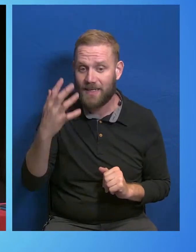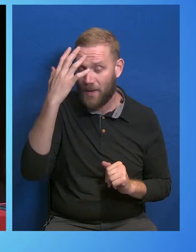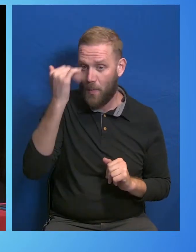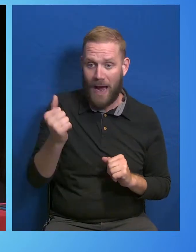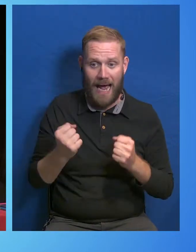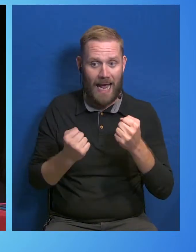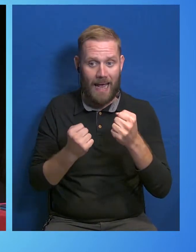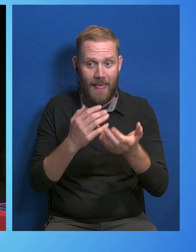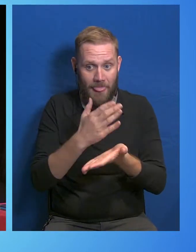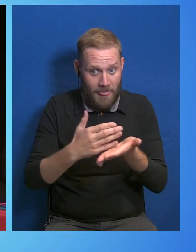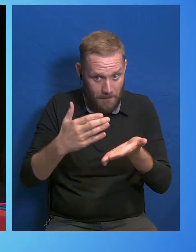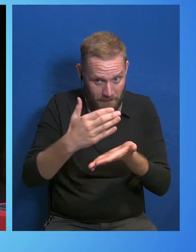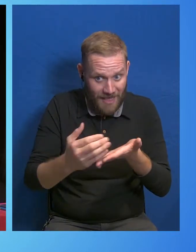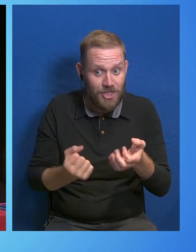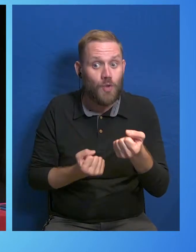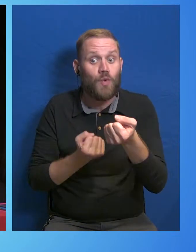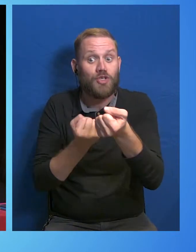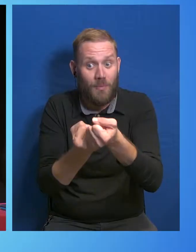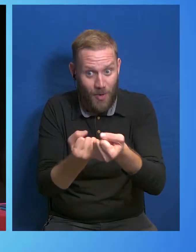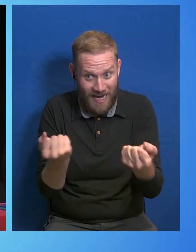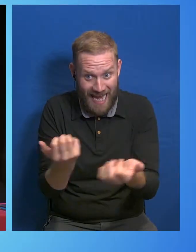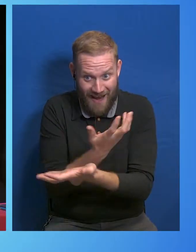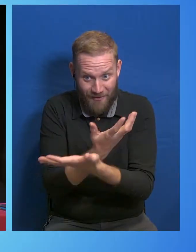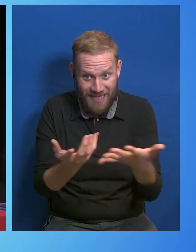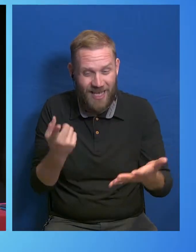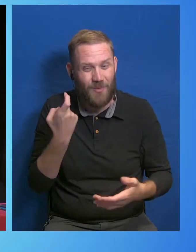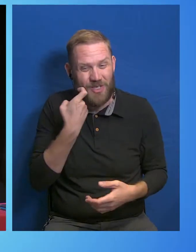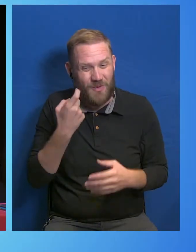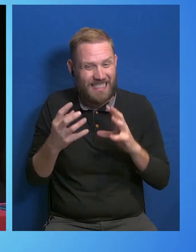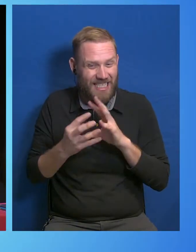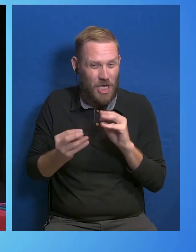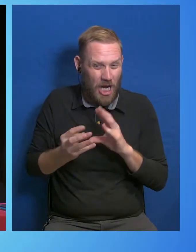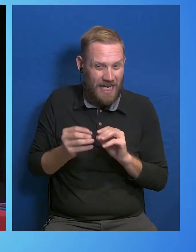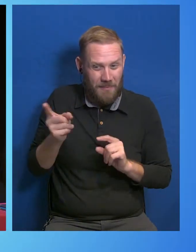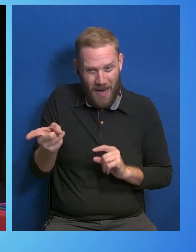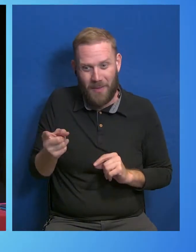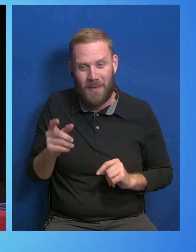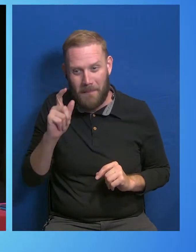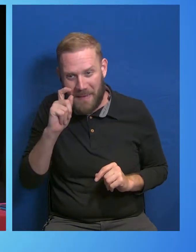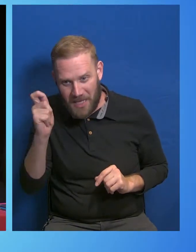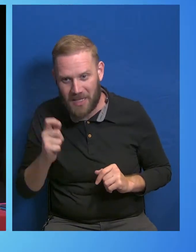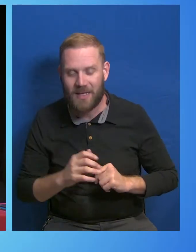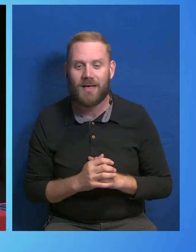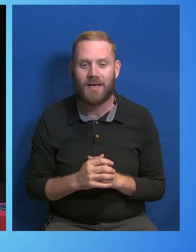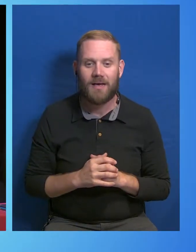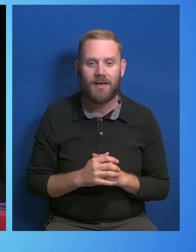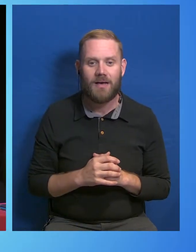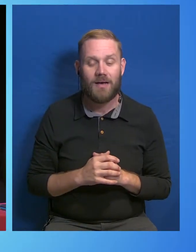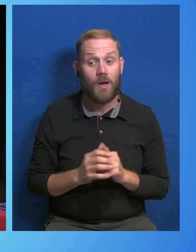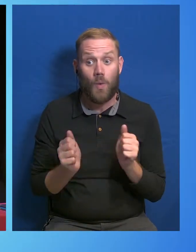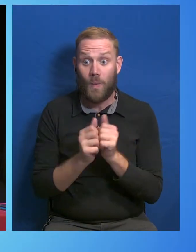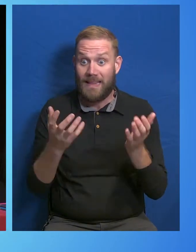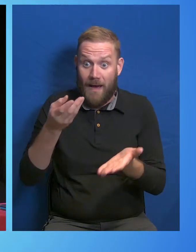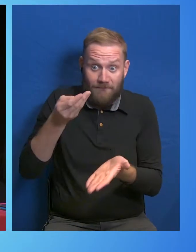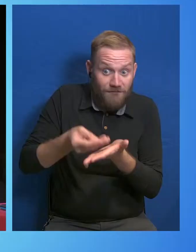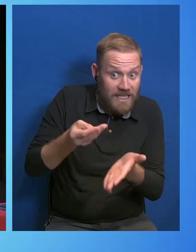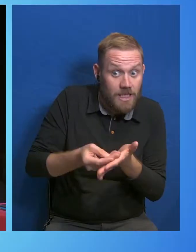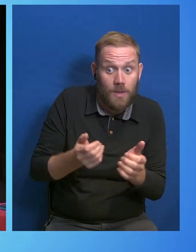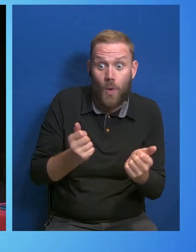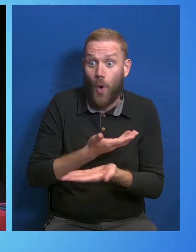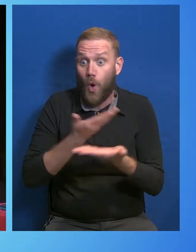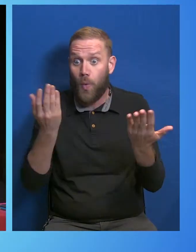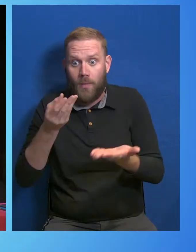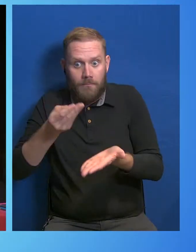the budget supports everything that you were just talking about, Bill. Without the budget, without the